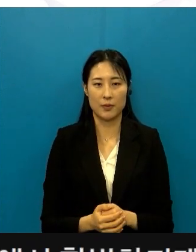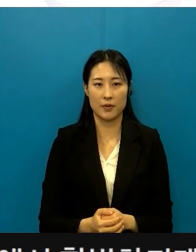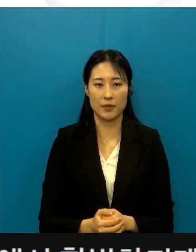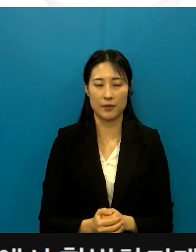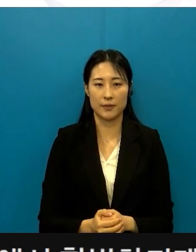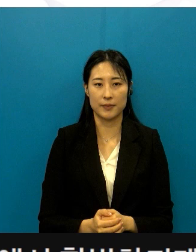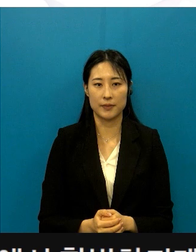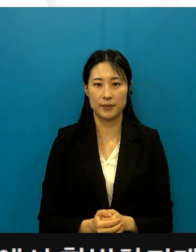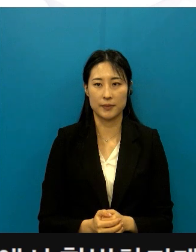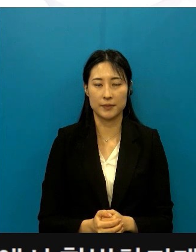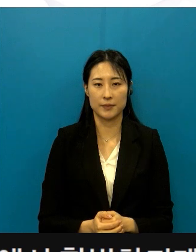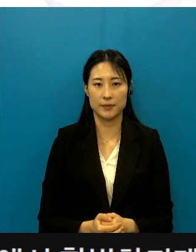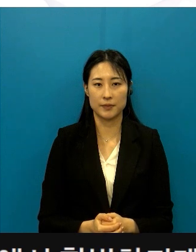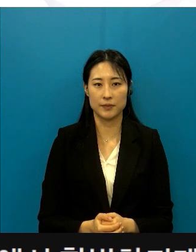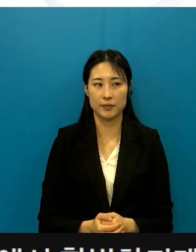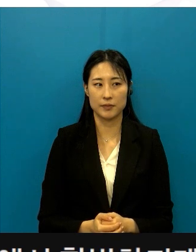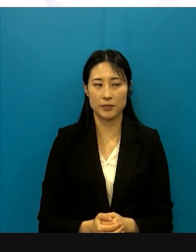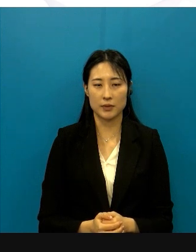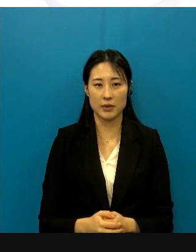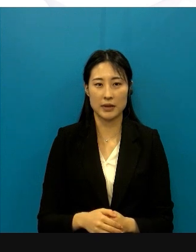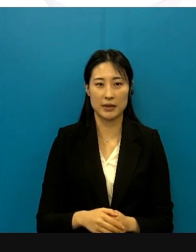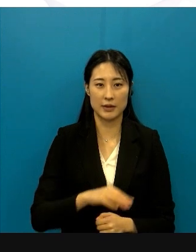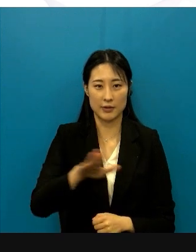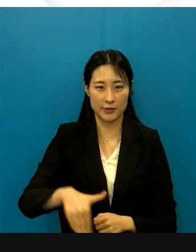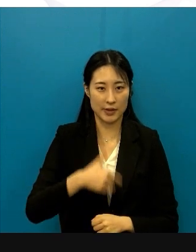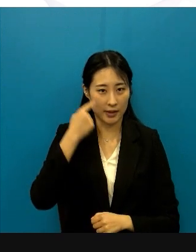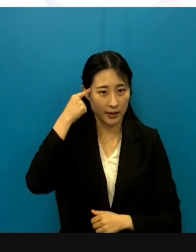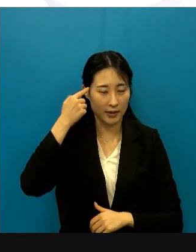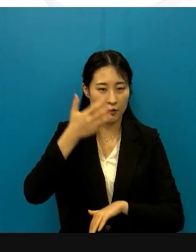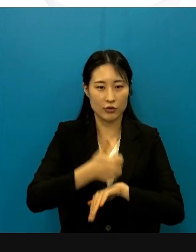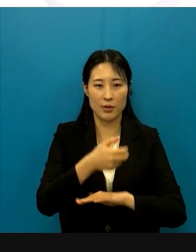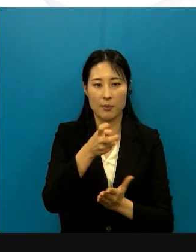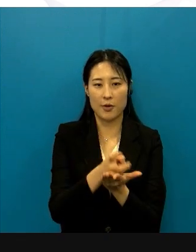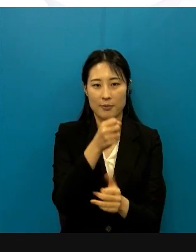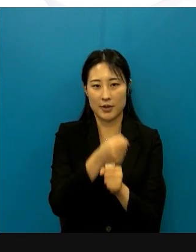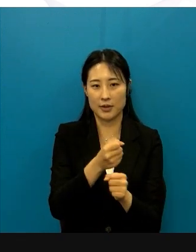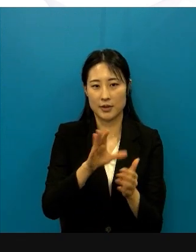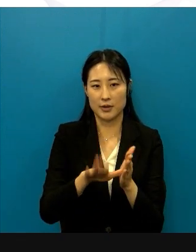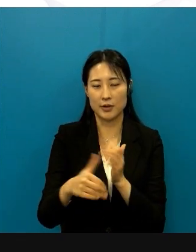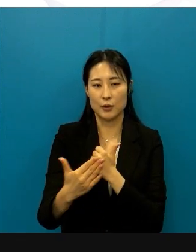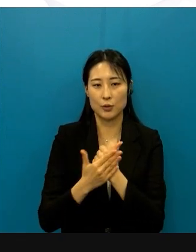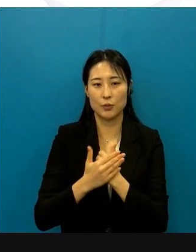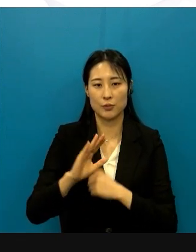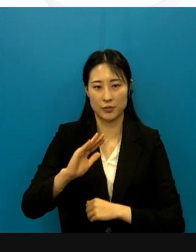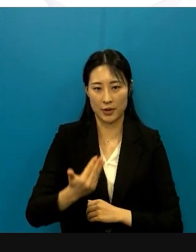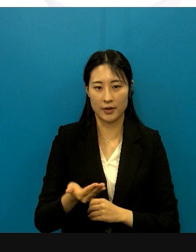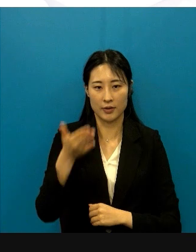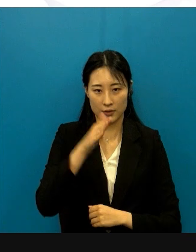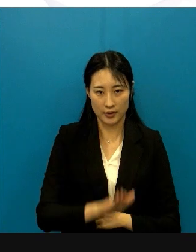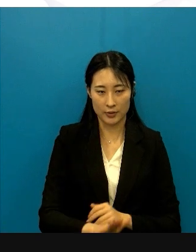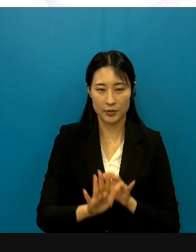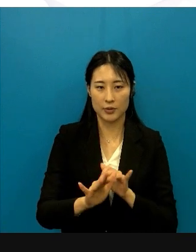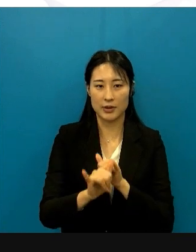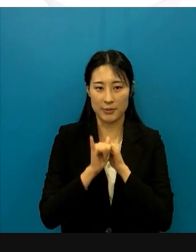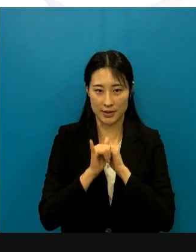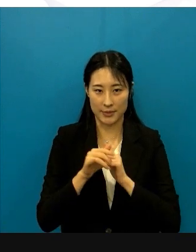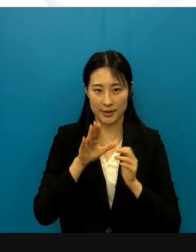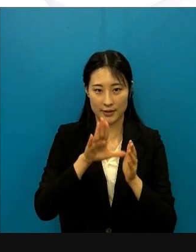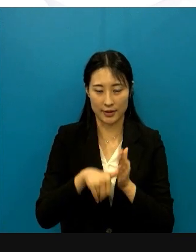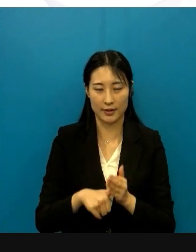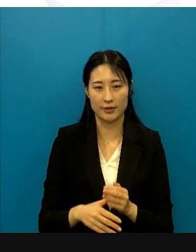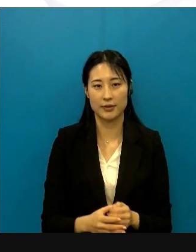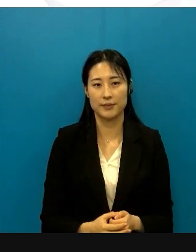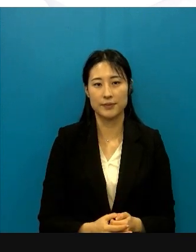argue for the ethical permissibilities of BAD from standpoint that voluntary, independent,